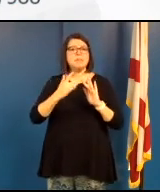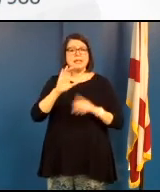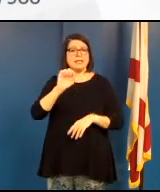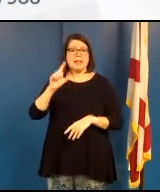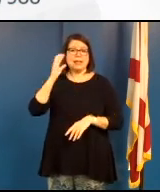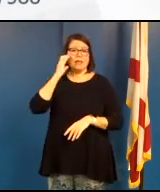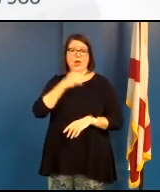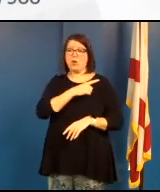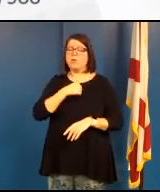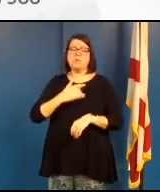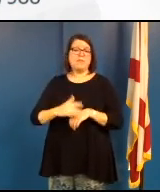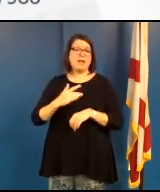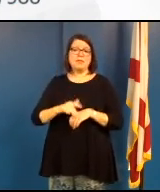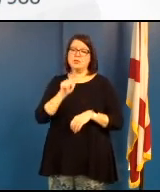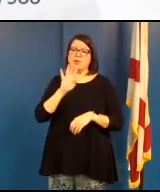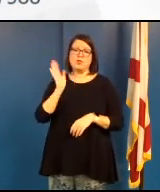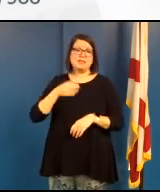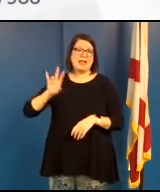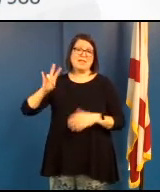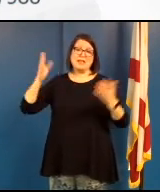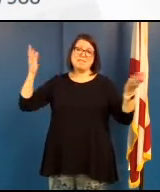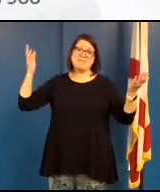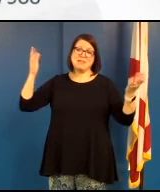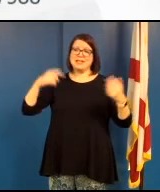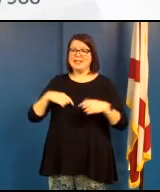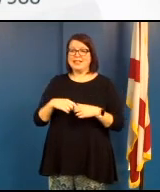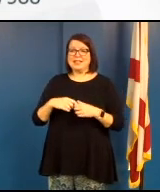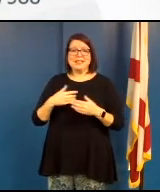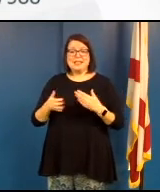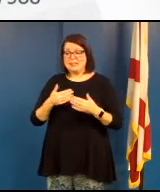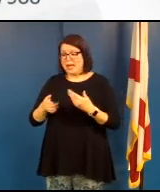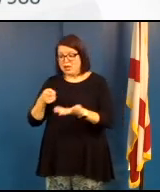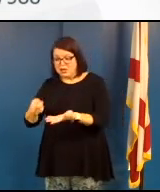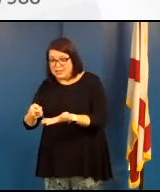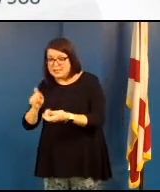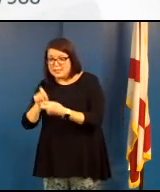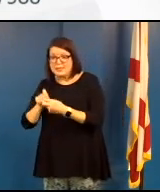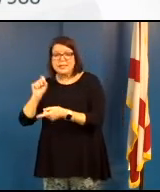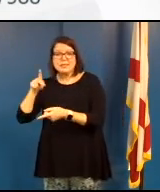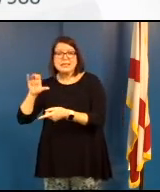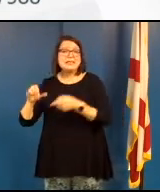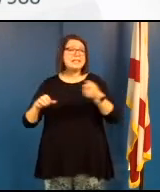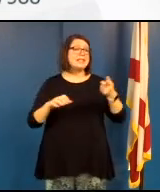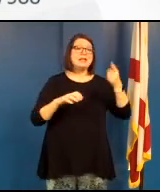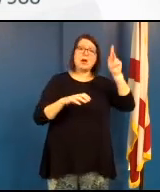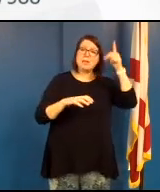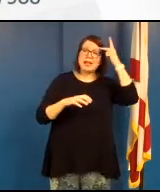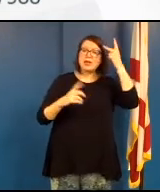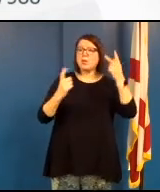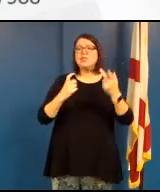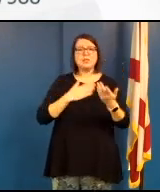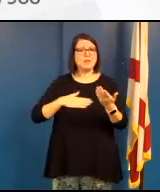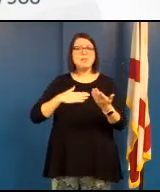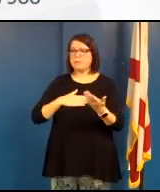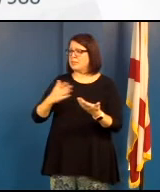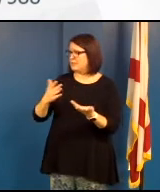available 24/7. And if you have, you know, whether it's this or a political question, don't be shy. Feel free to call me whenever. So thank you, and I'll happy to